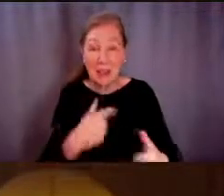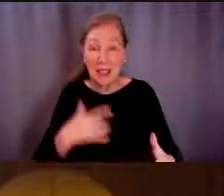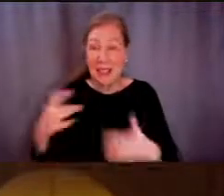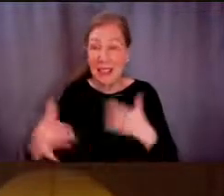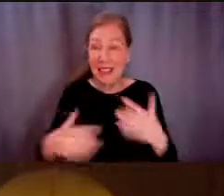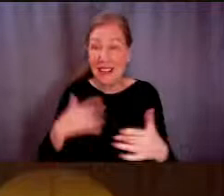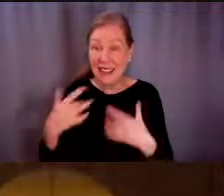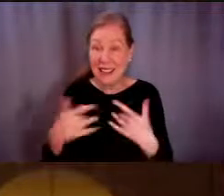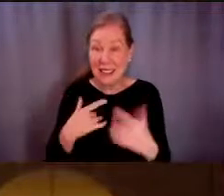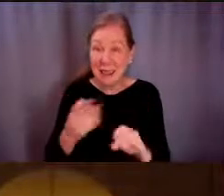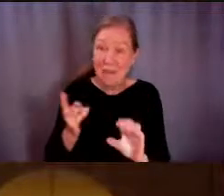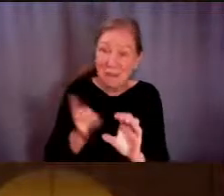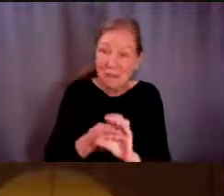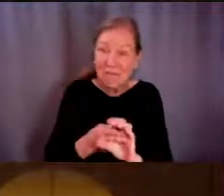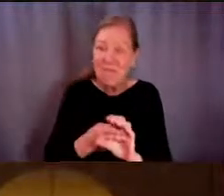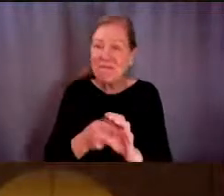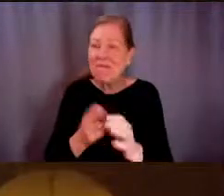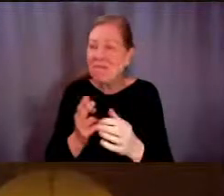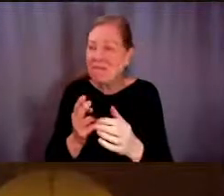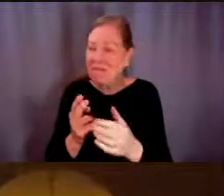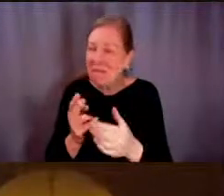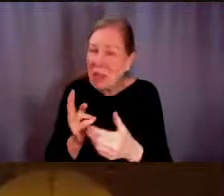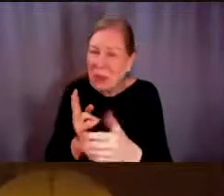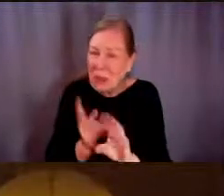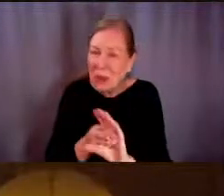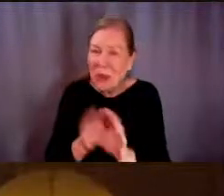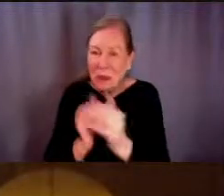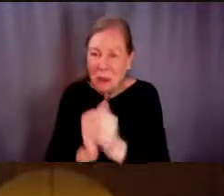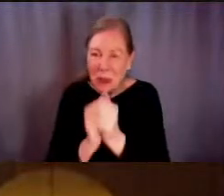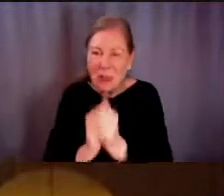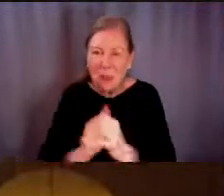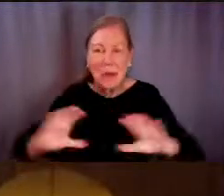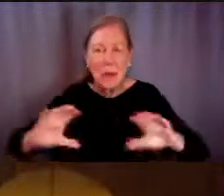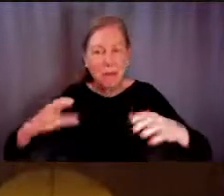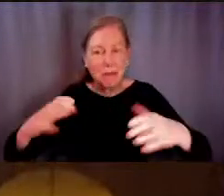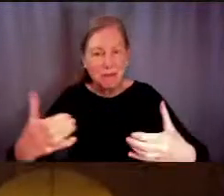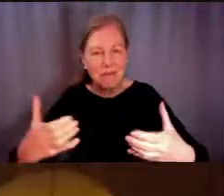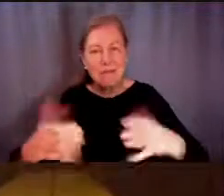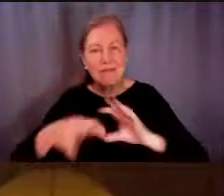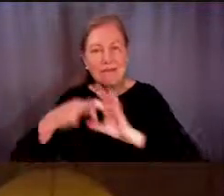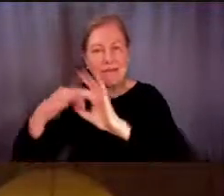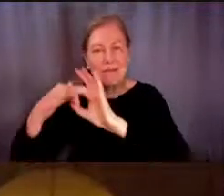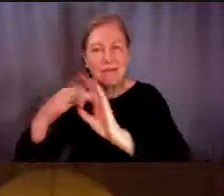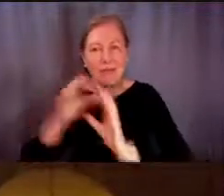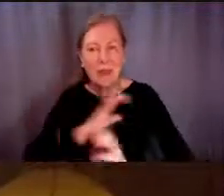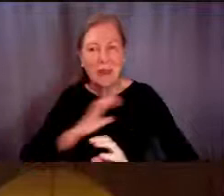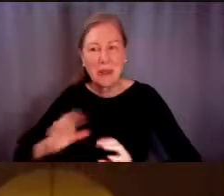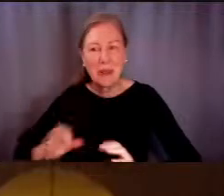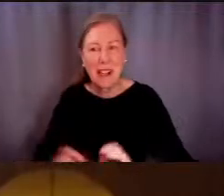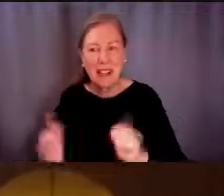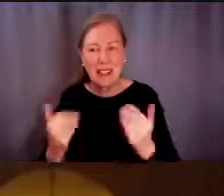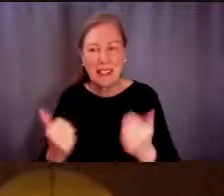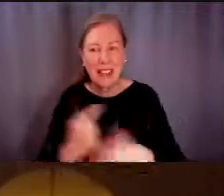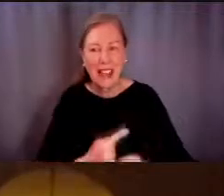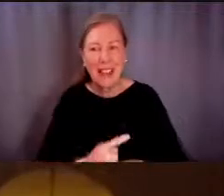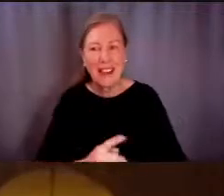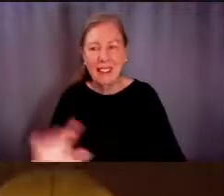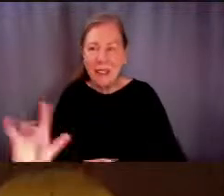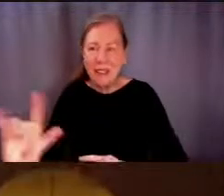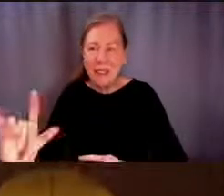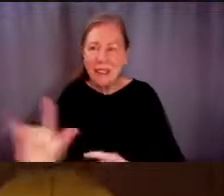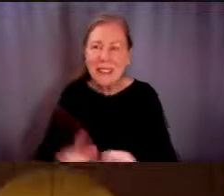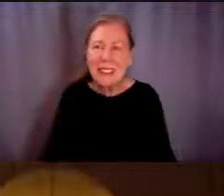participate and join in worship, join the body and the fellowship of Christ today. I love you guys. Let's get some worship on.